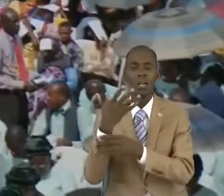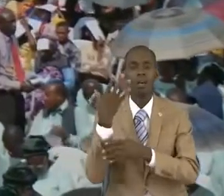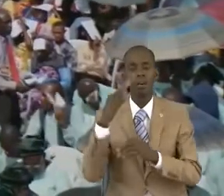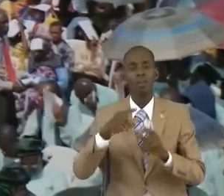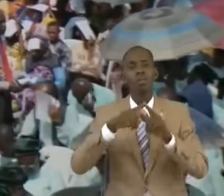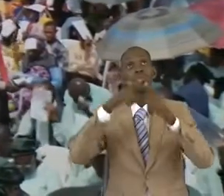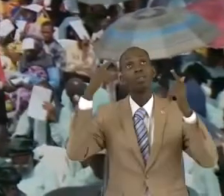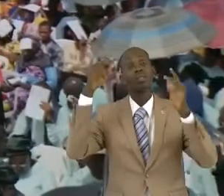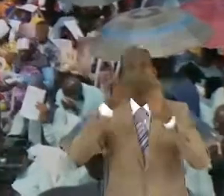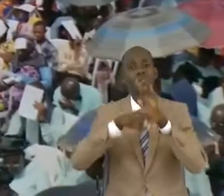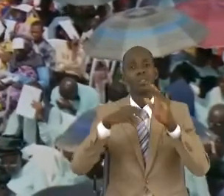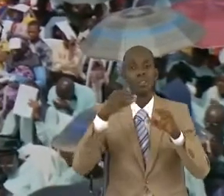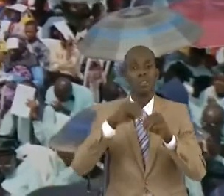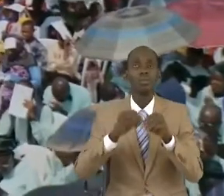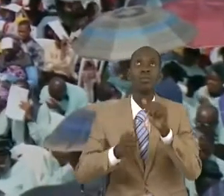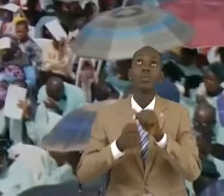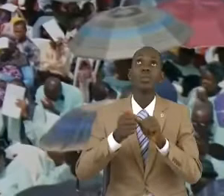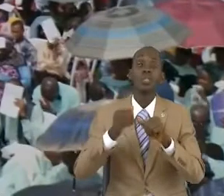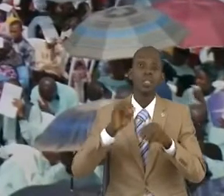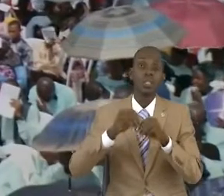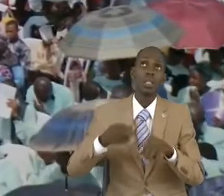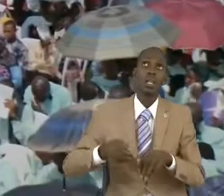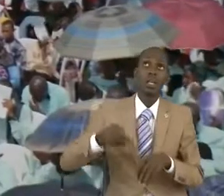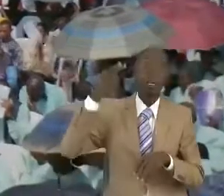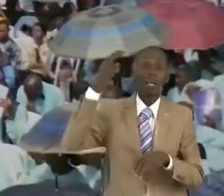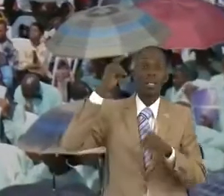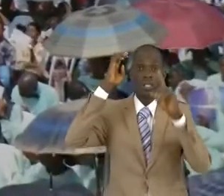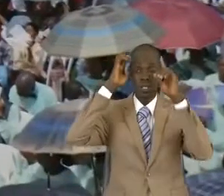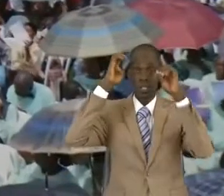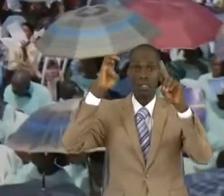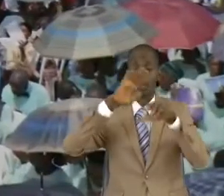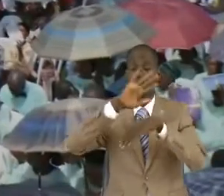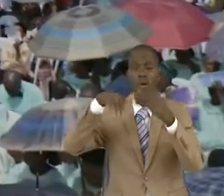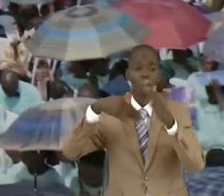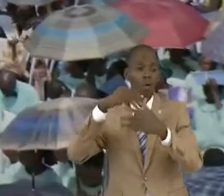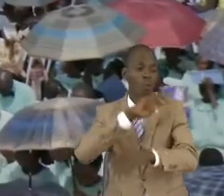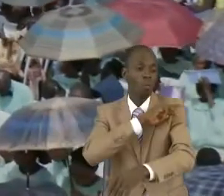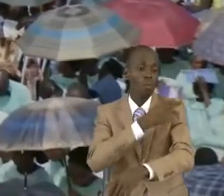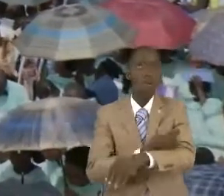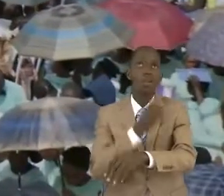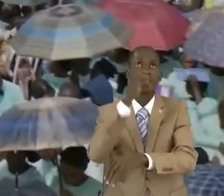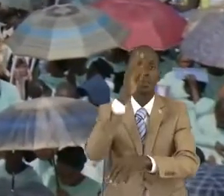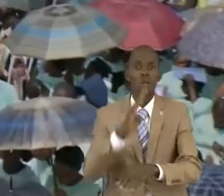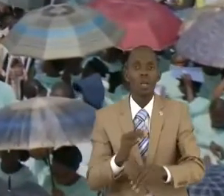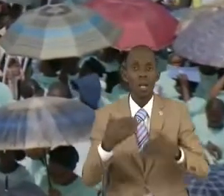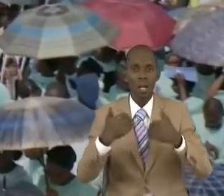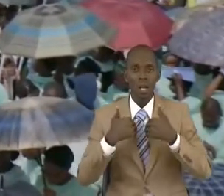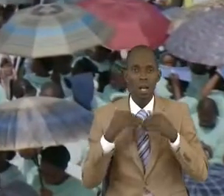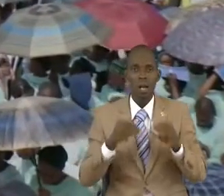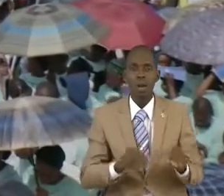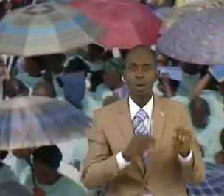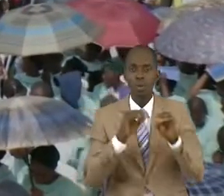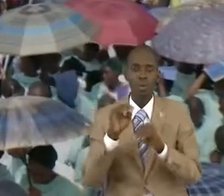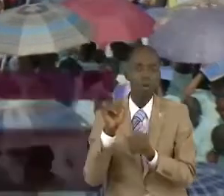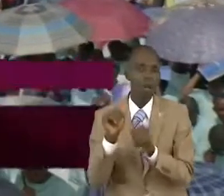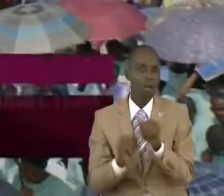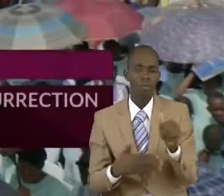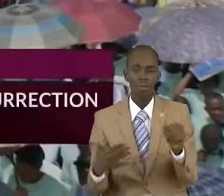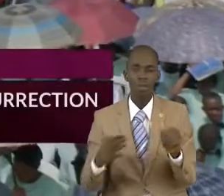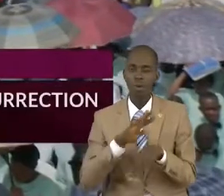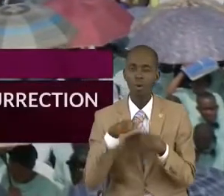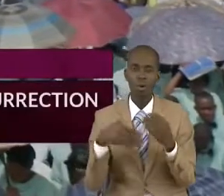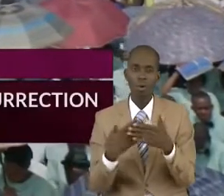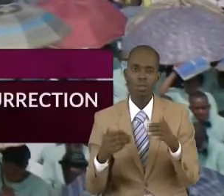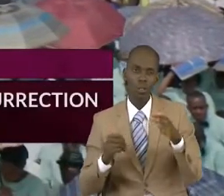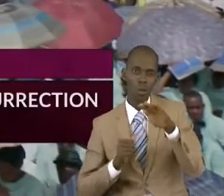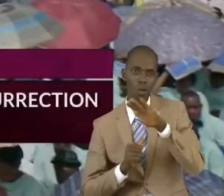high, he, the Almighty God, has put all things under his feet and gave him